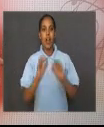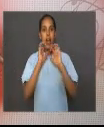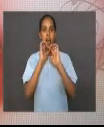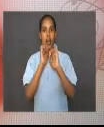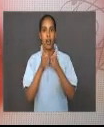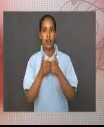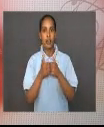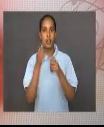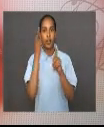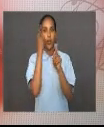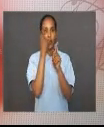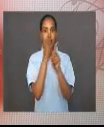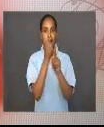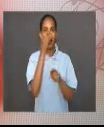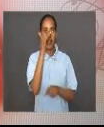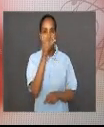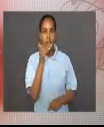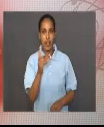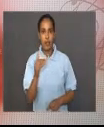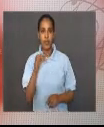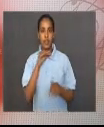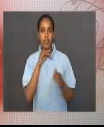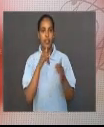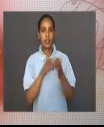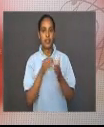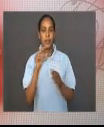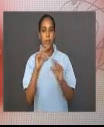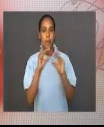how to correctly label its parts,